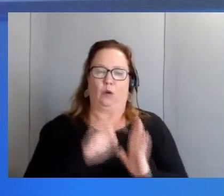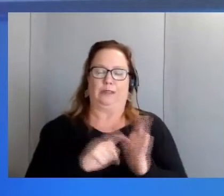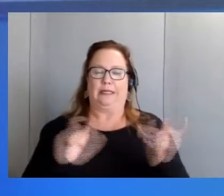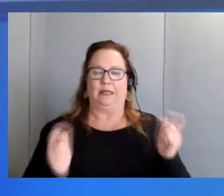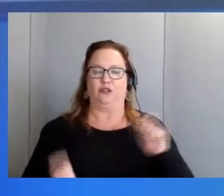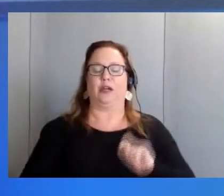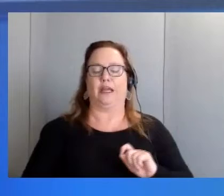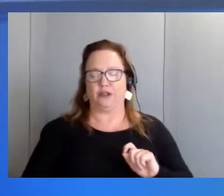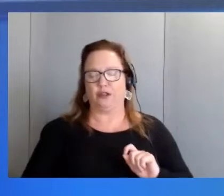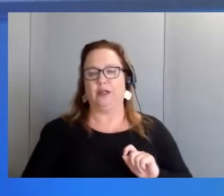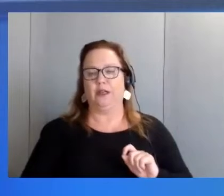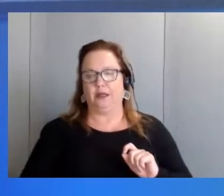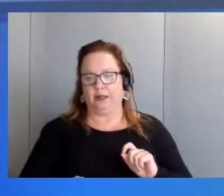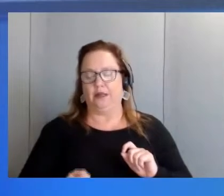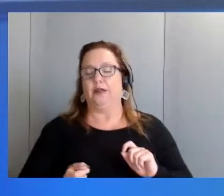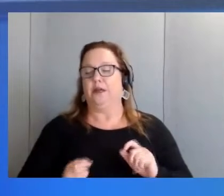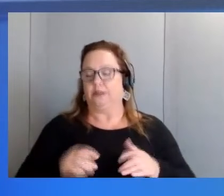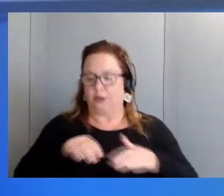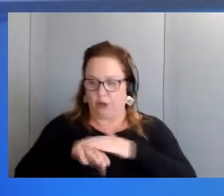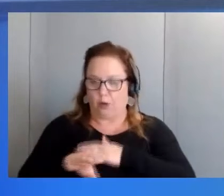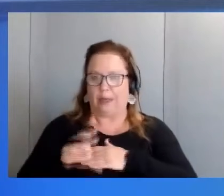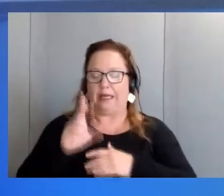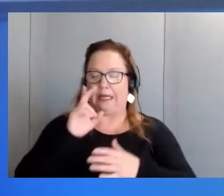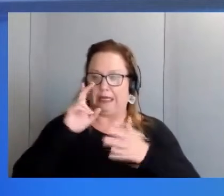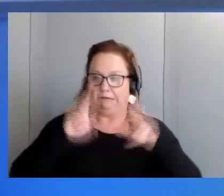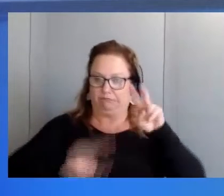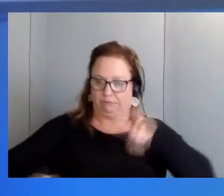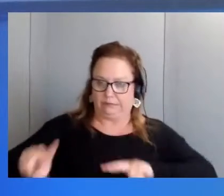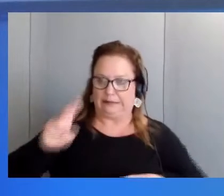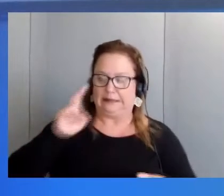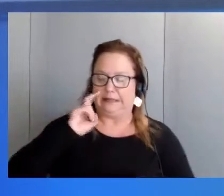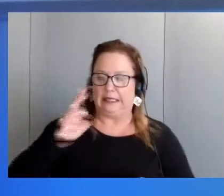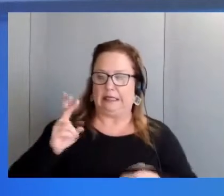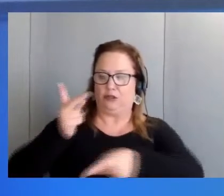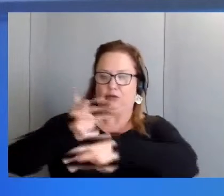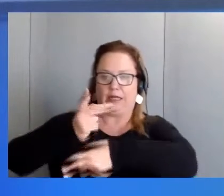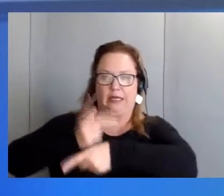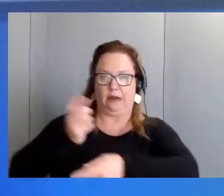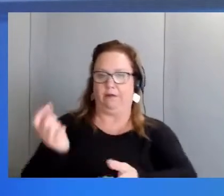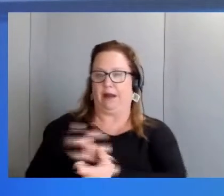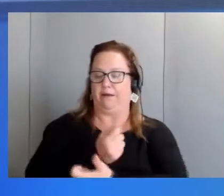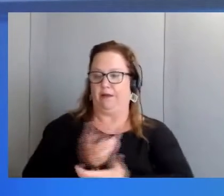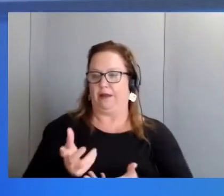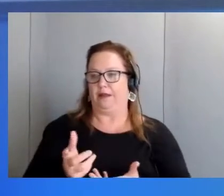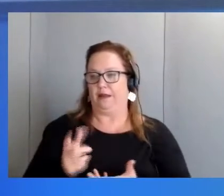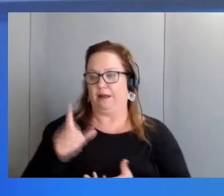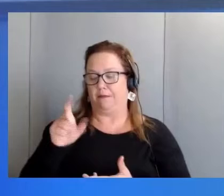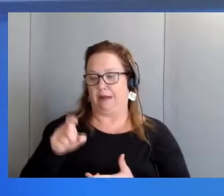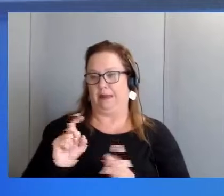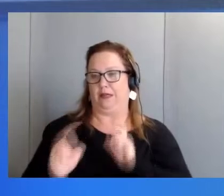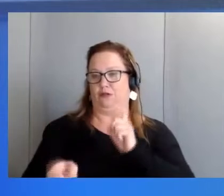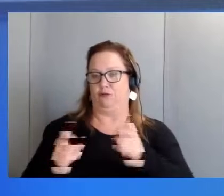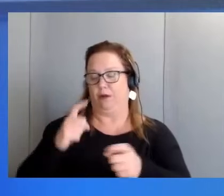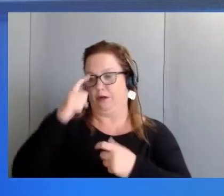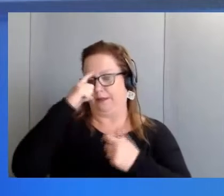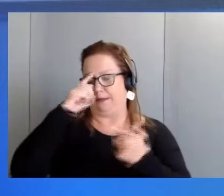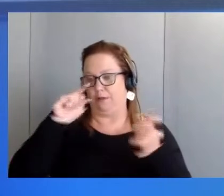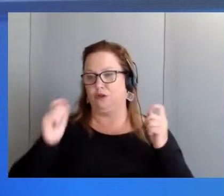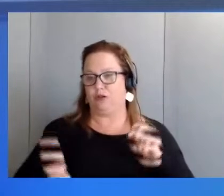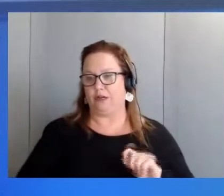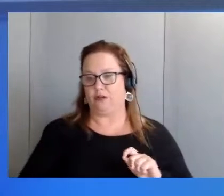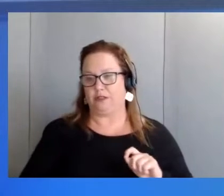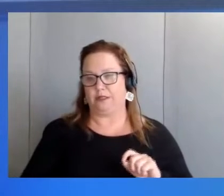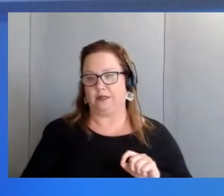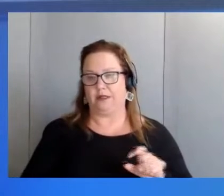for, getting checked out to make sure, that you're taking care of everything that, might be contributing to the memory changes and doing